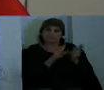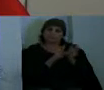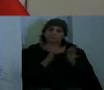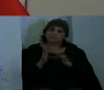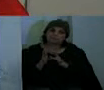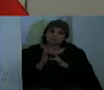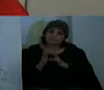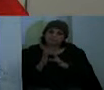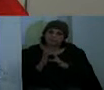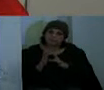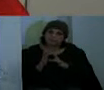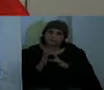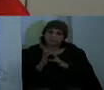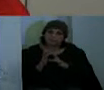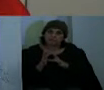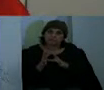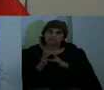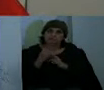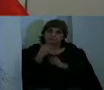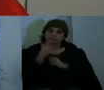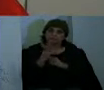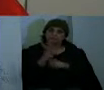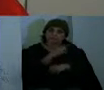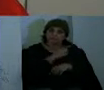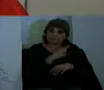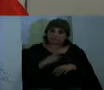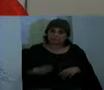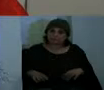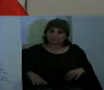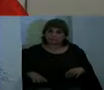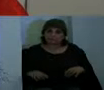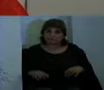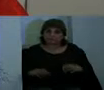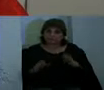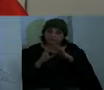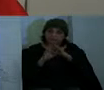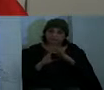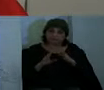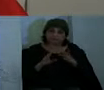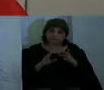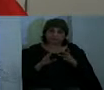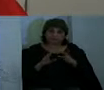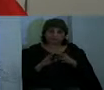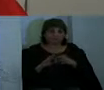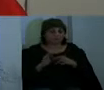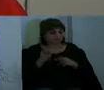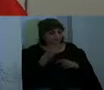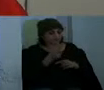Christ said unto Moses, he was God. Even then,